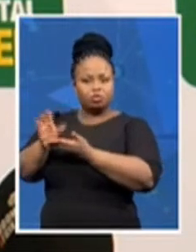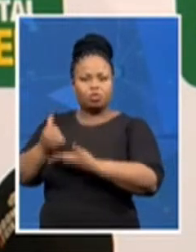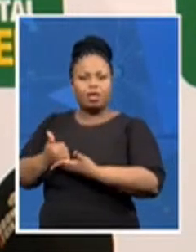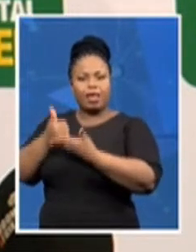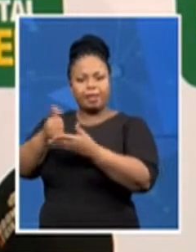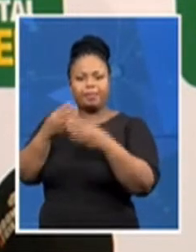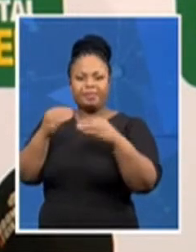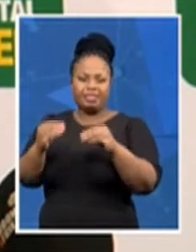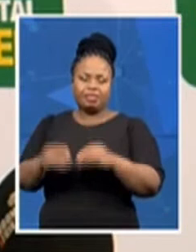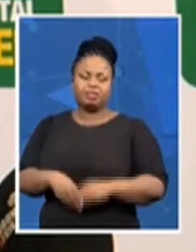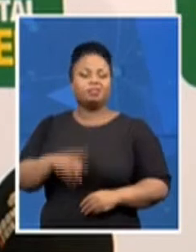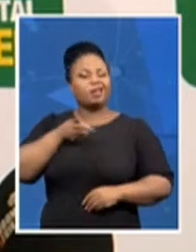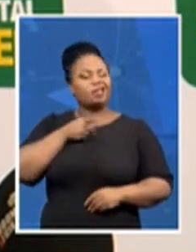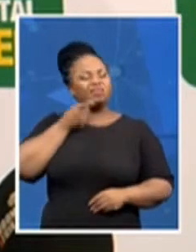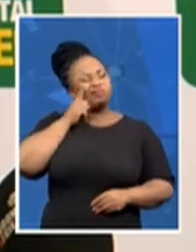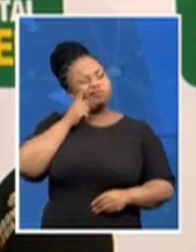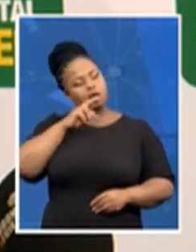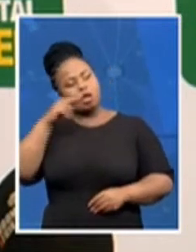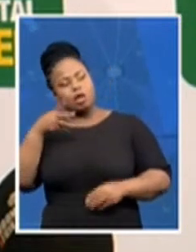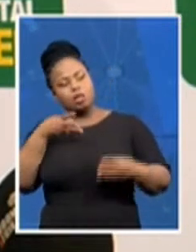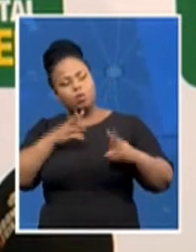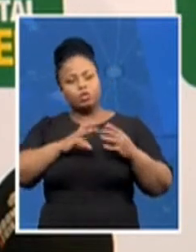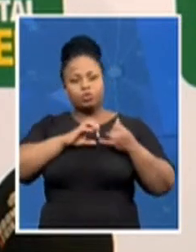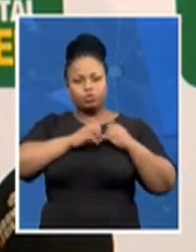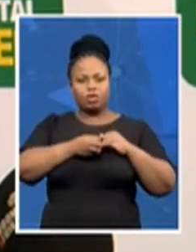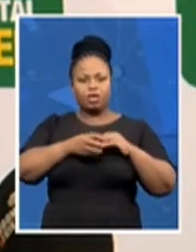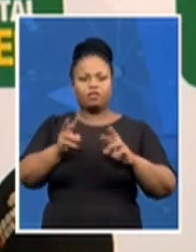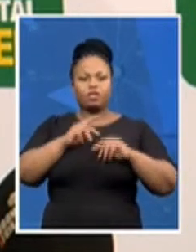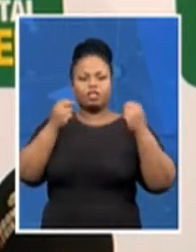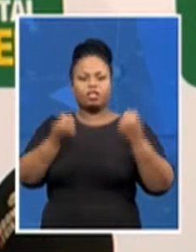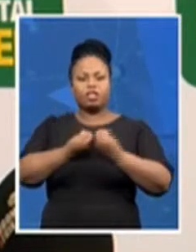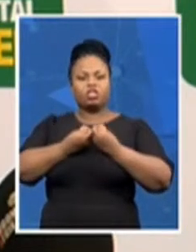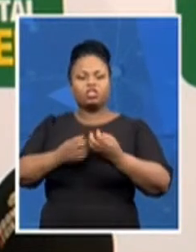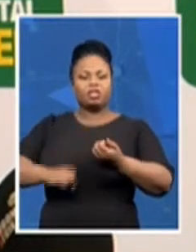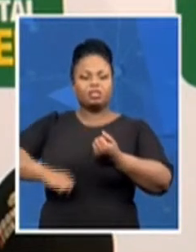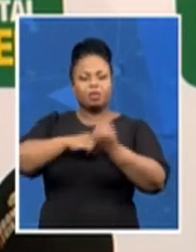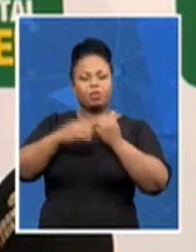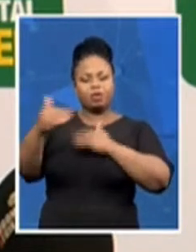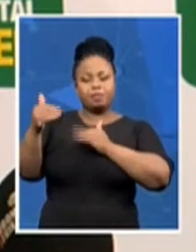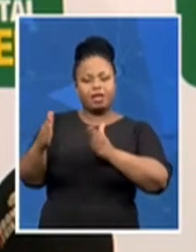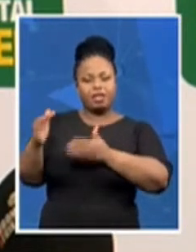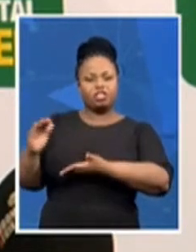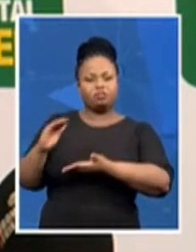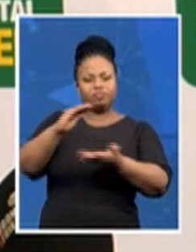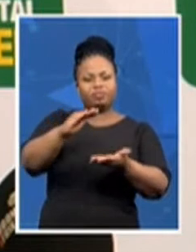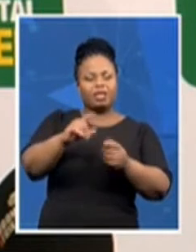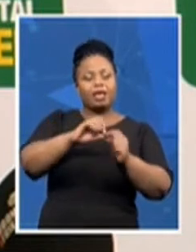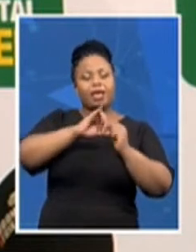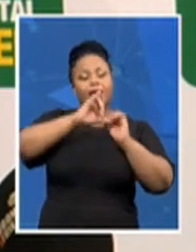augment the national support packages to affected companies, workers, and communities.